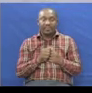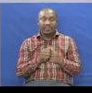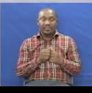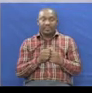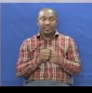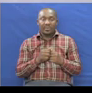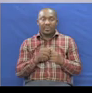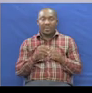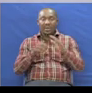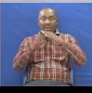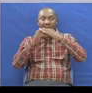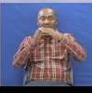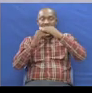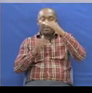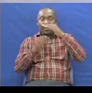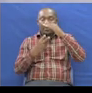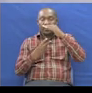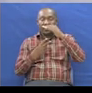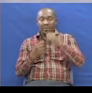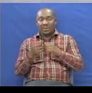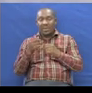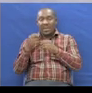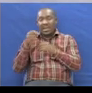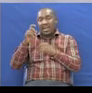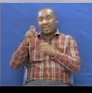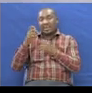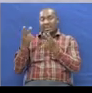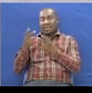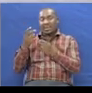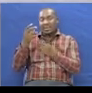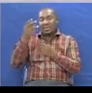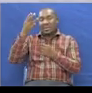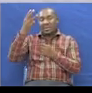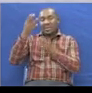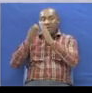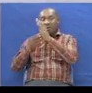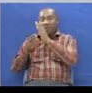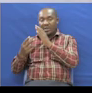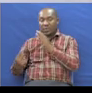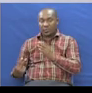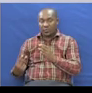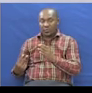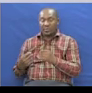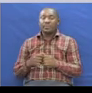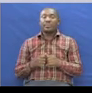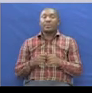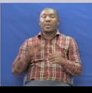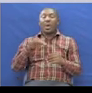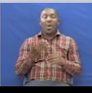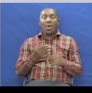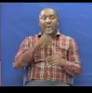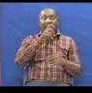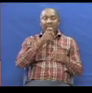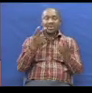3. Divided by 2, x is equal to 3 over 2. Or x minus 2 is